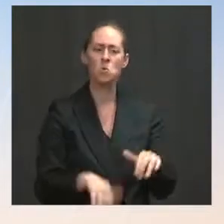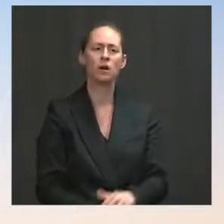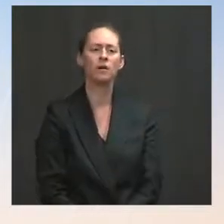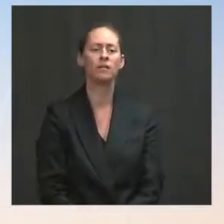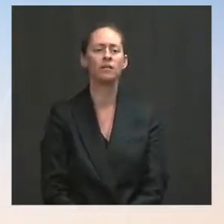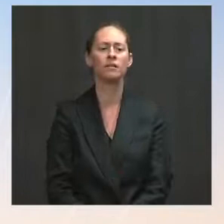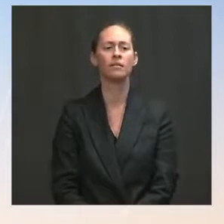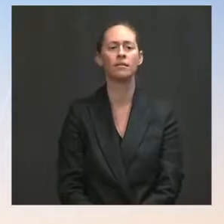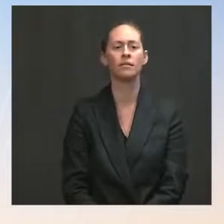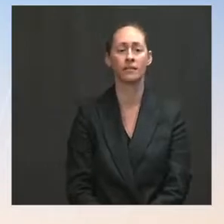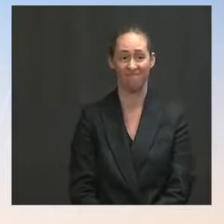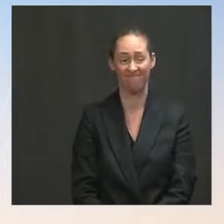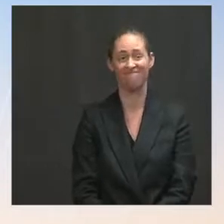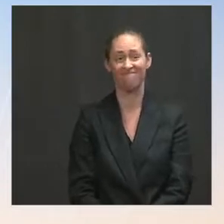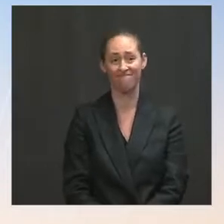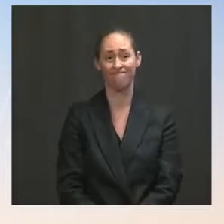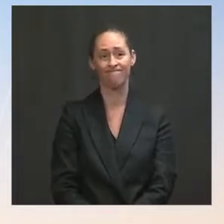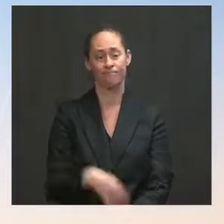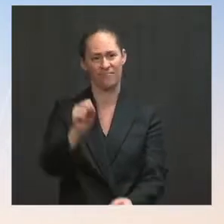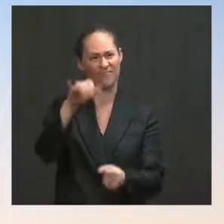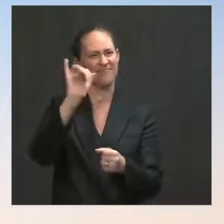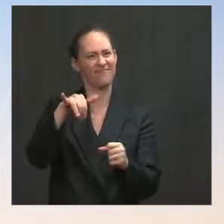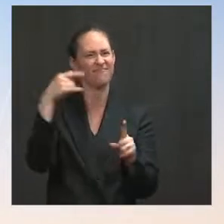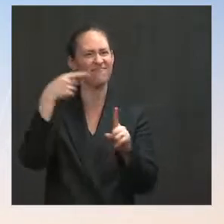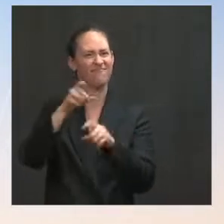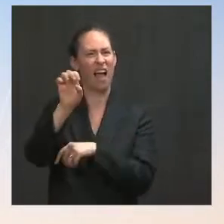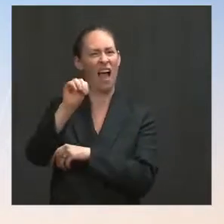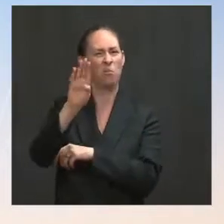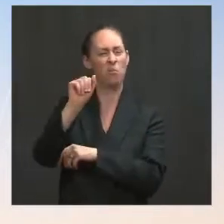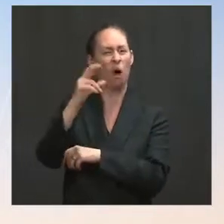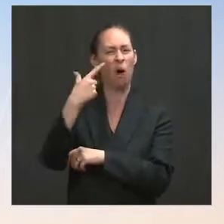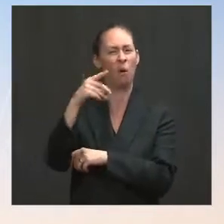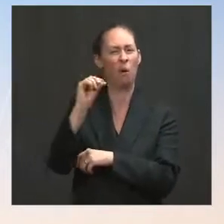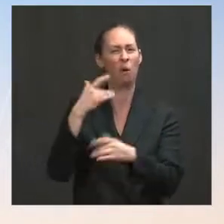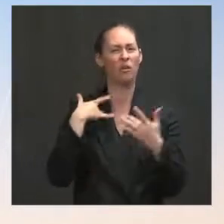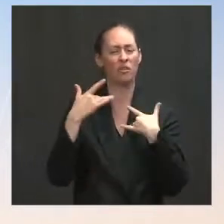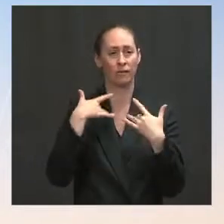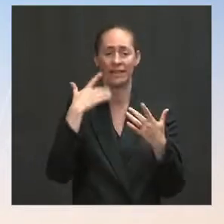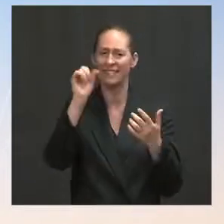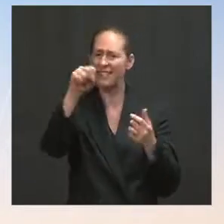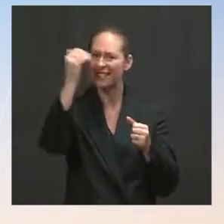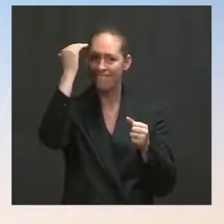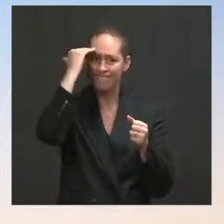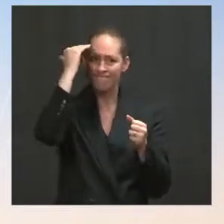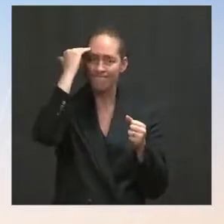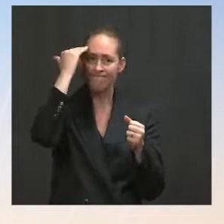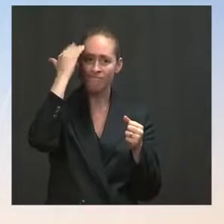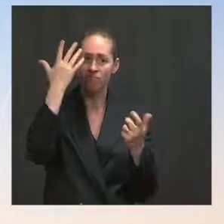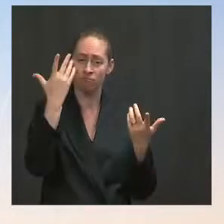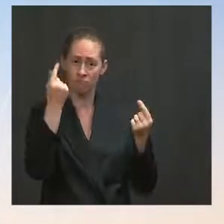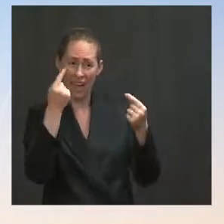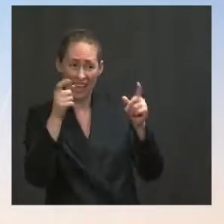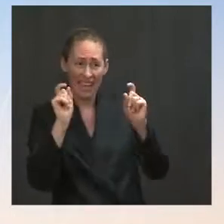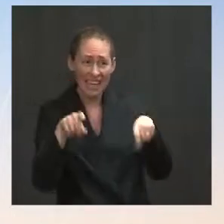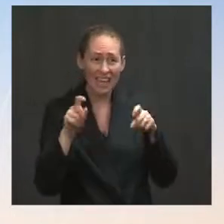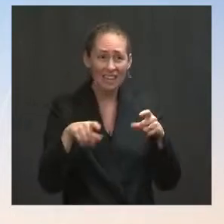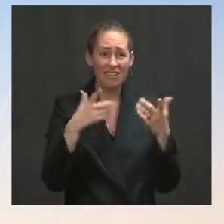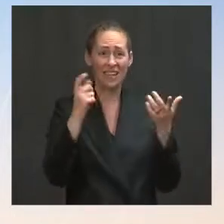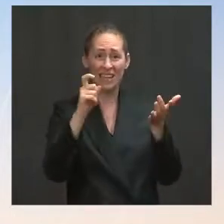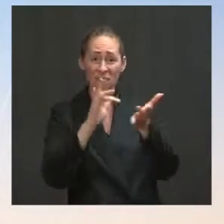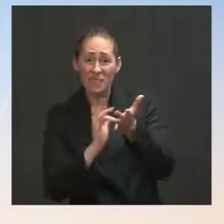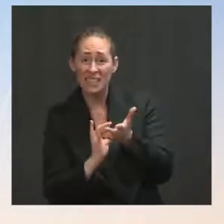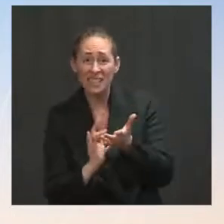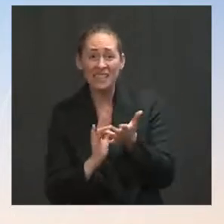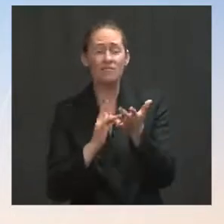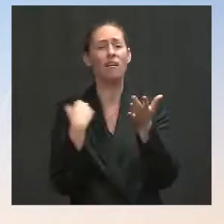of exemptions, I should say, humanitarian assistance, medical supplies, that we've continued to provide assistance to the people of Cuba, even